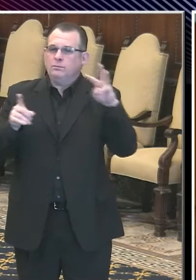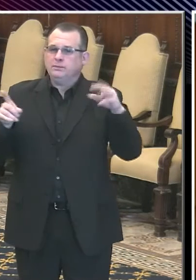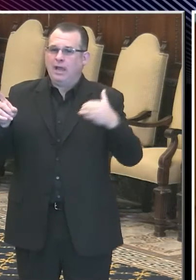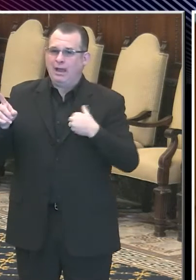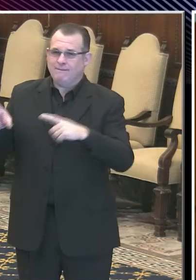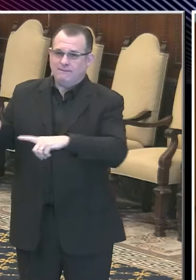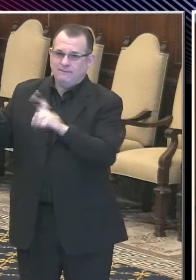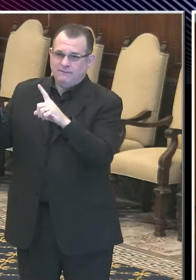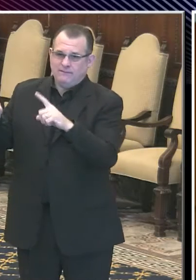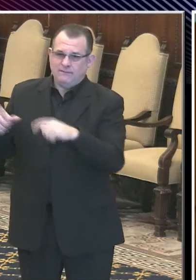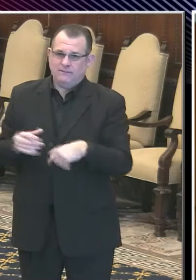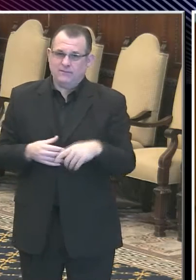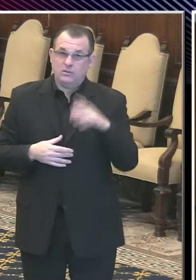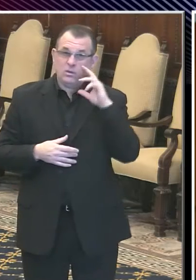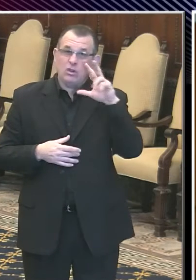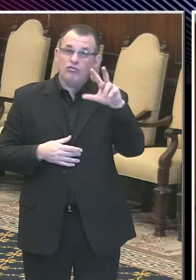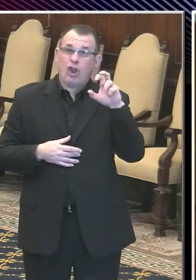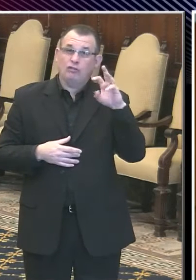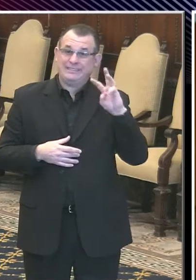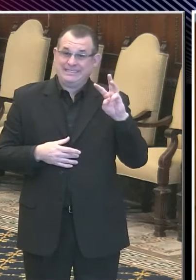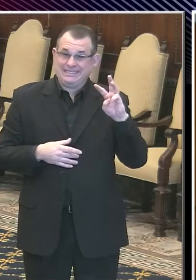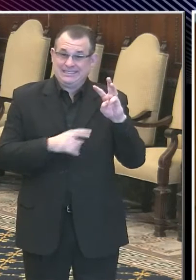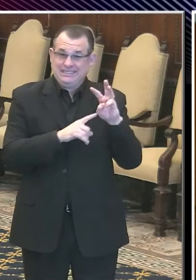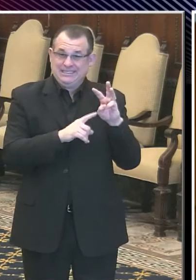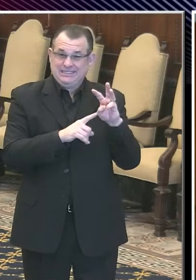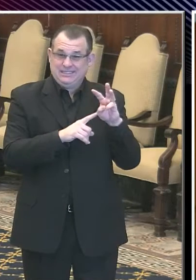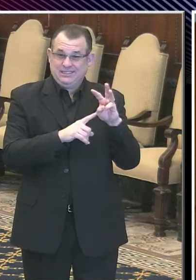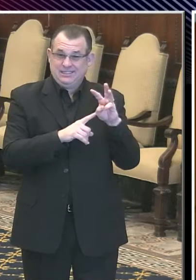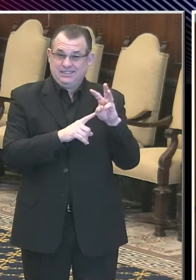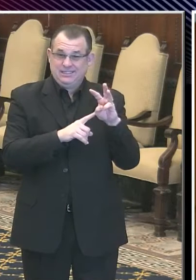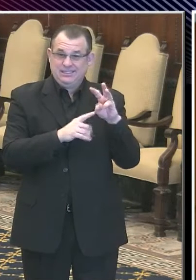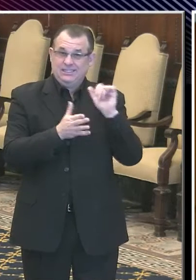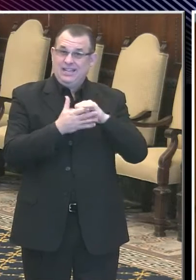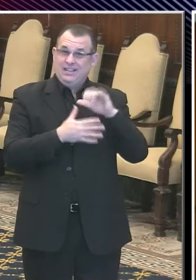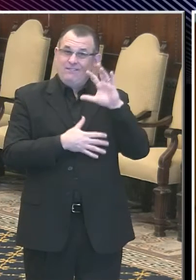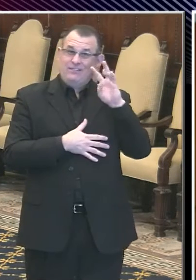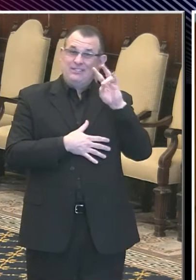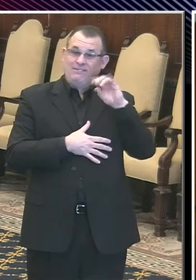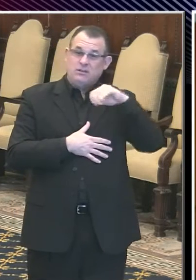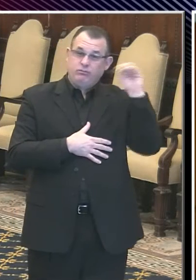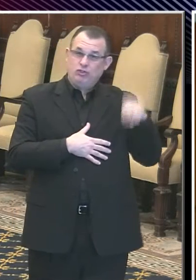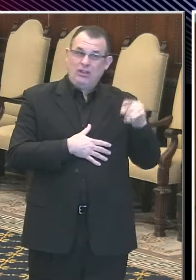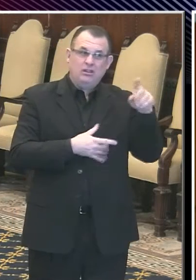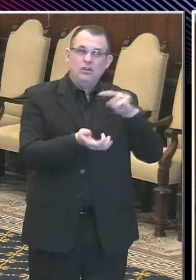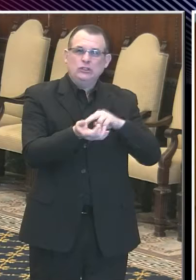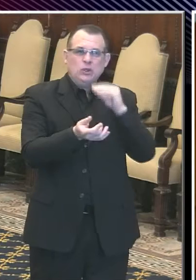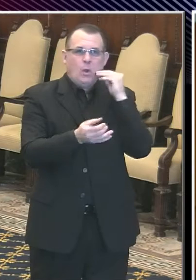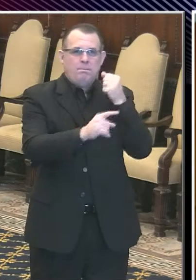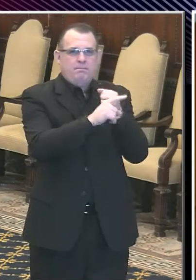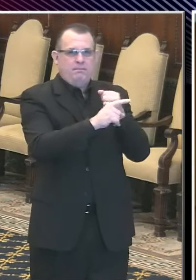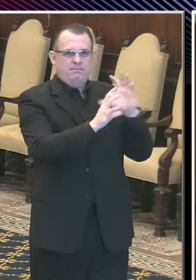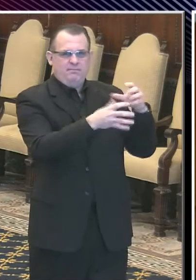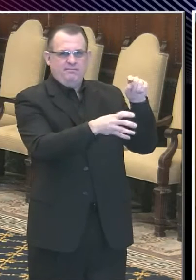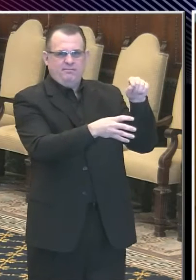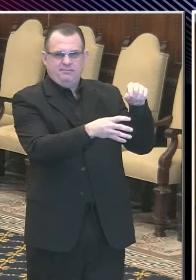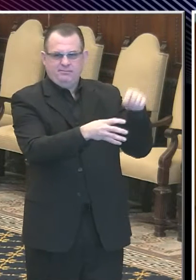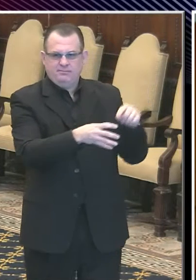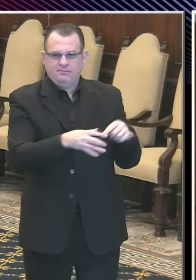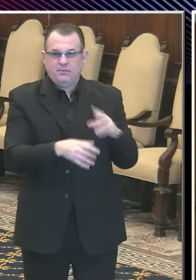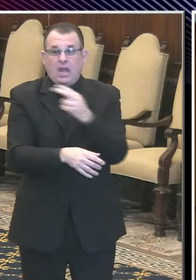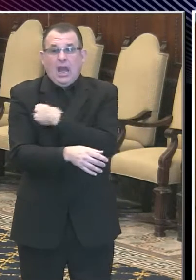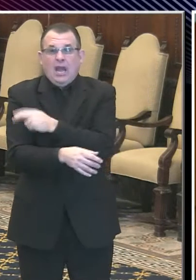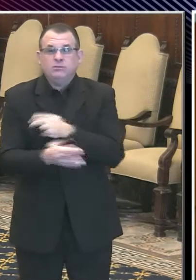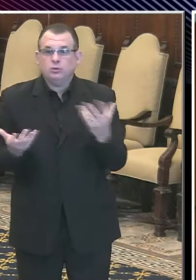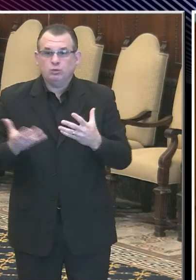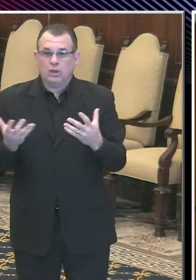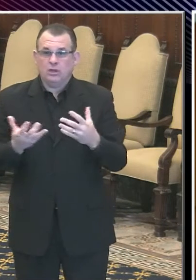306 or 57% are nursing home residents. In our hospitals, we're pretty much as we were. This morning, we had